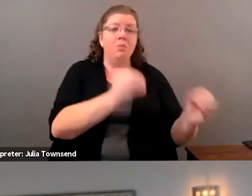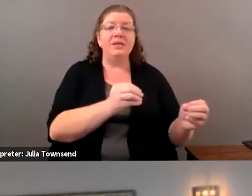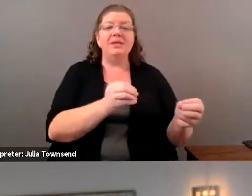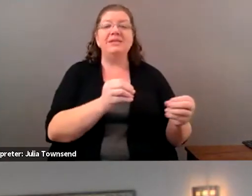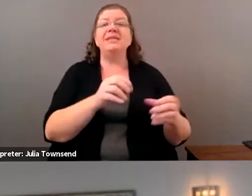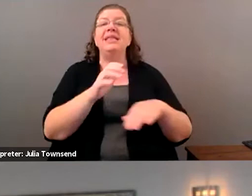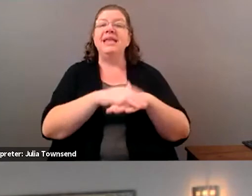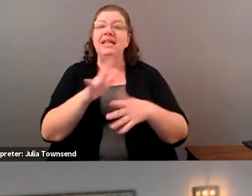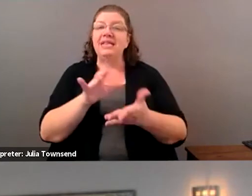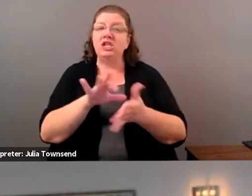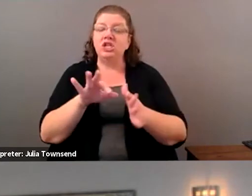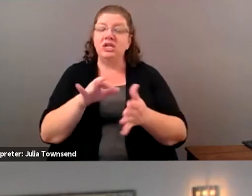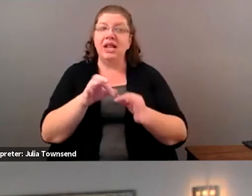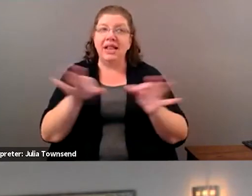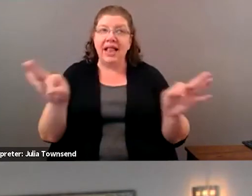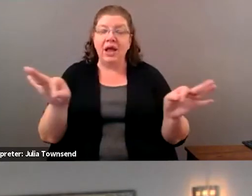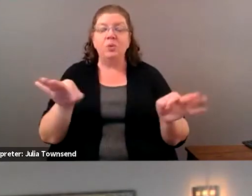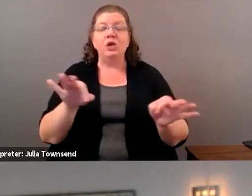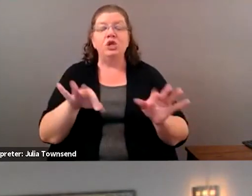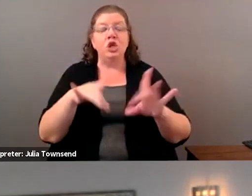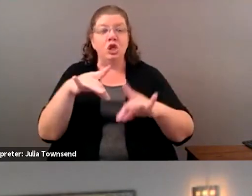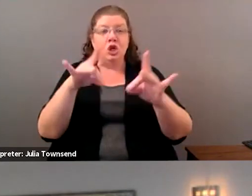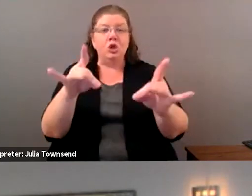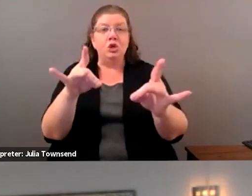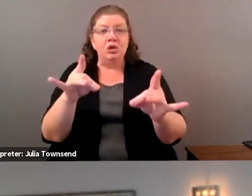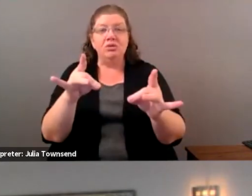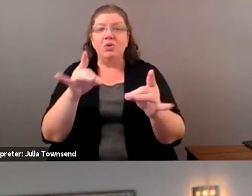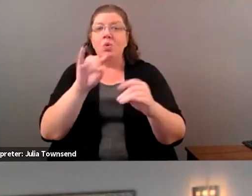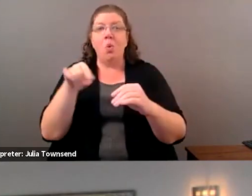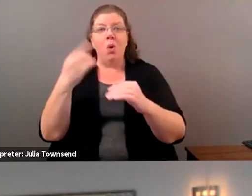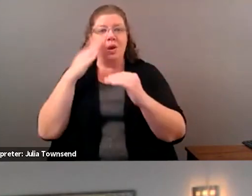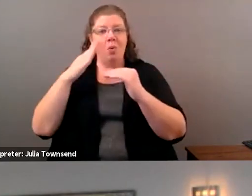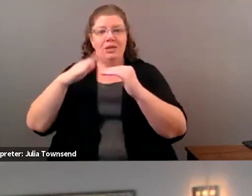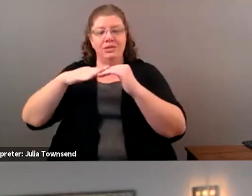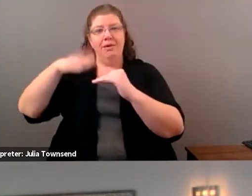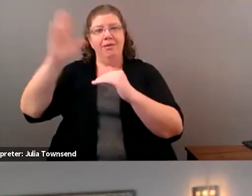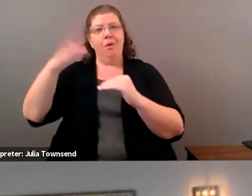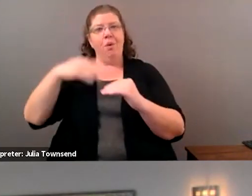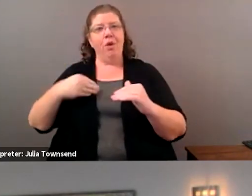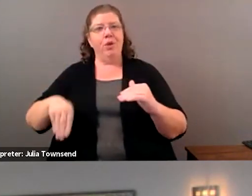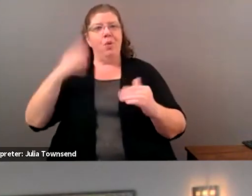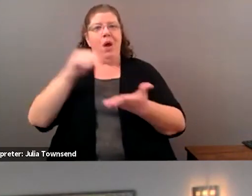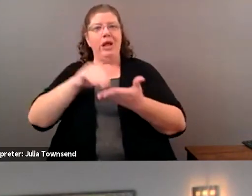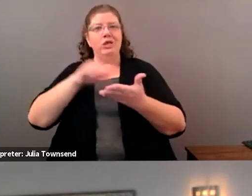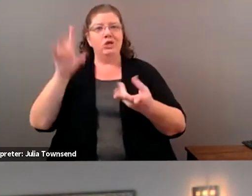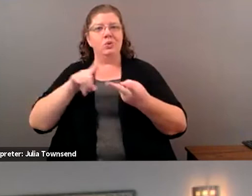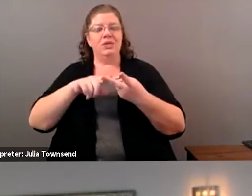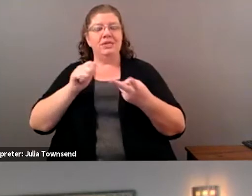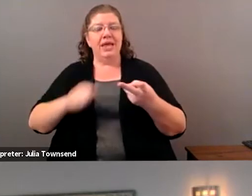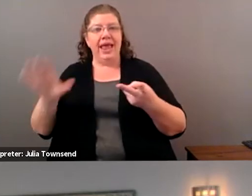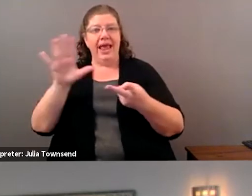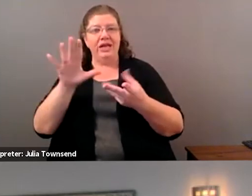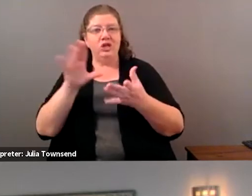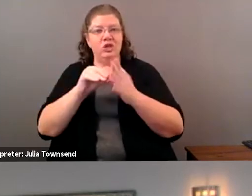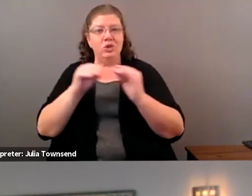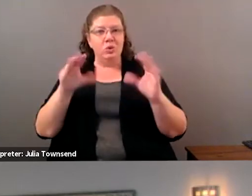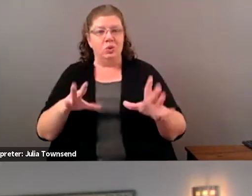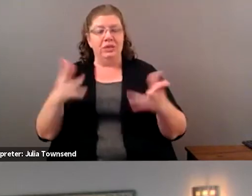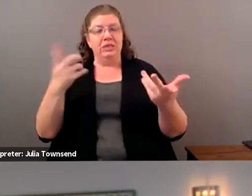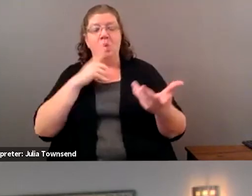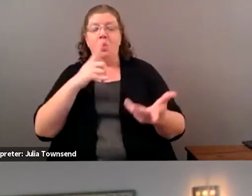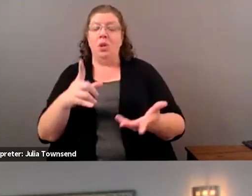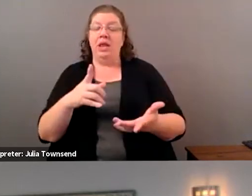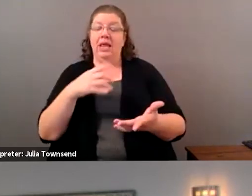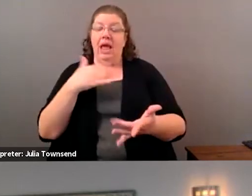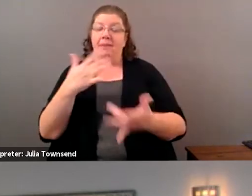and really the only ones above the line are white students and our Asian students. So I really have a concern for